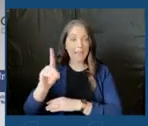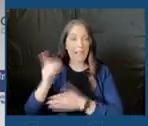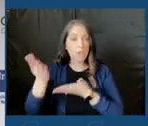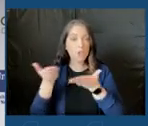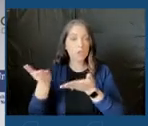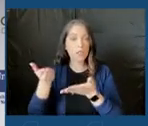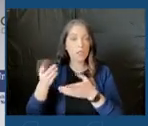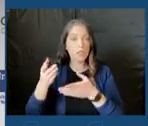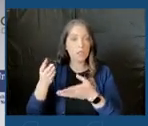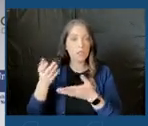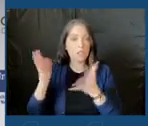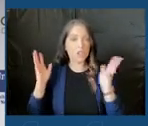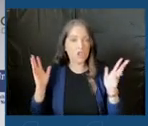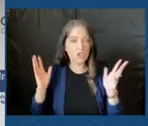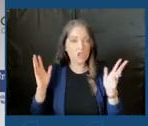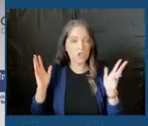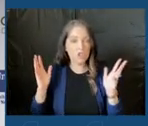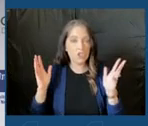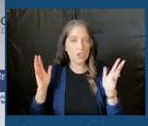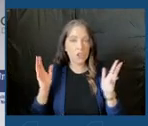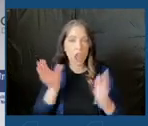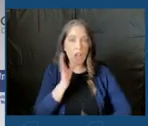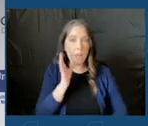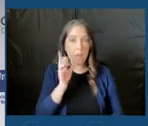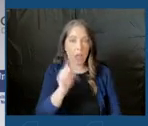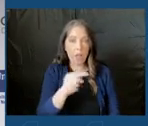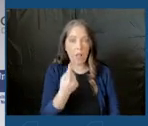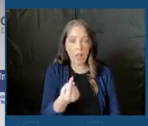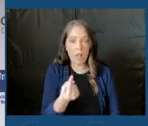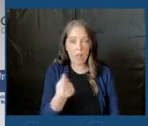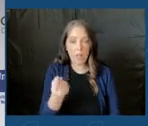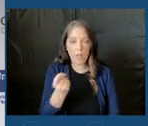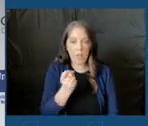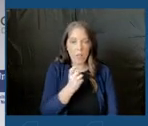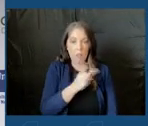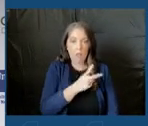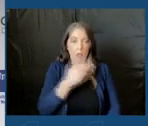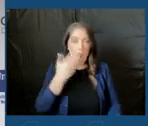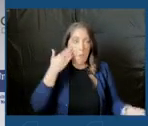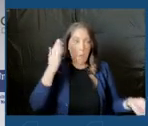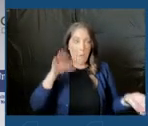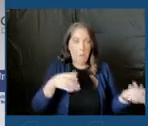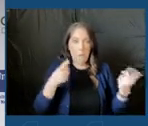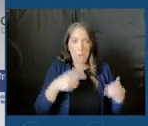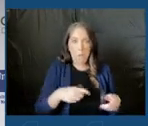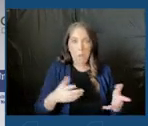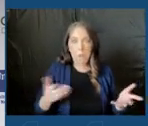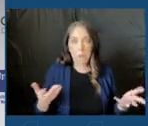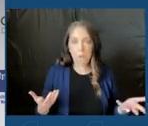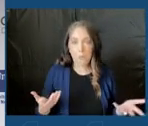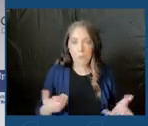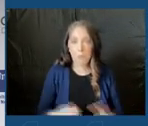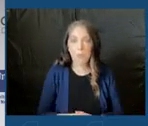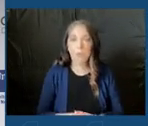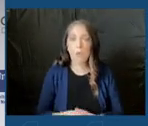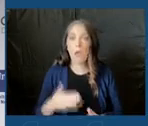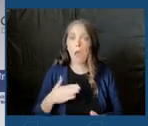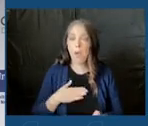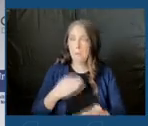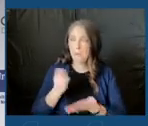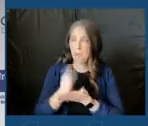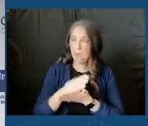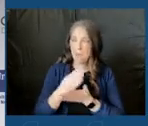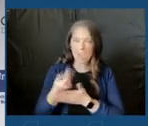was on her own, and she went back into the shadows, and who knows what happened to her. In my budget just a couple months ago, I said,